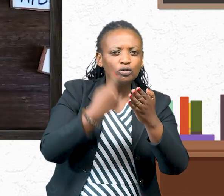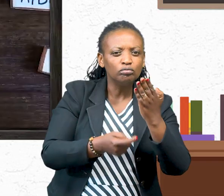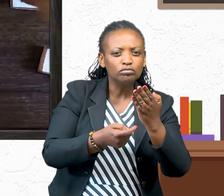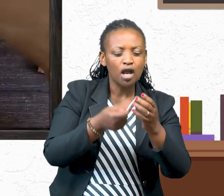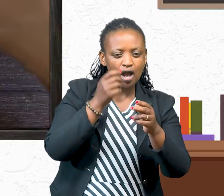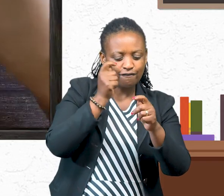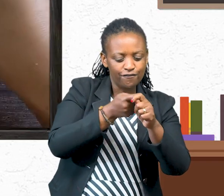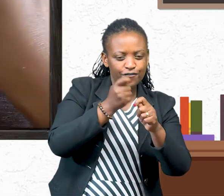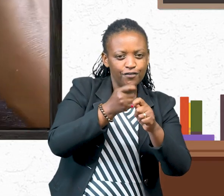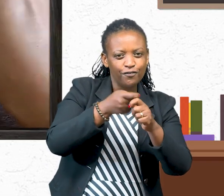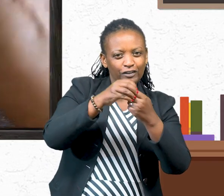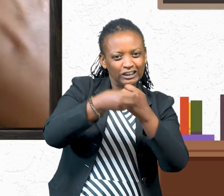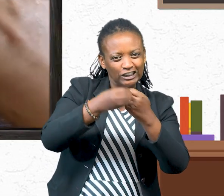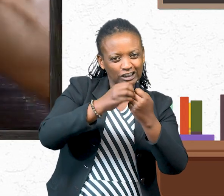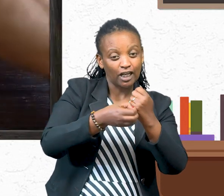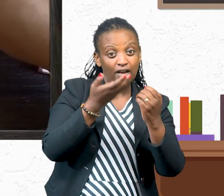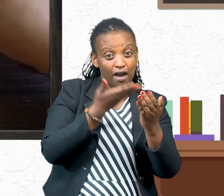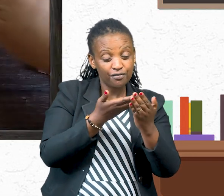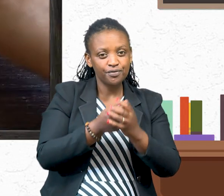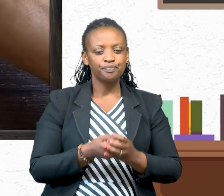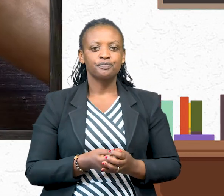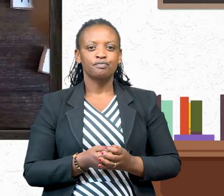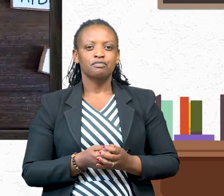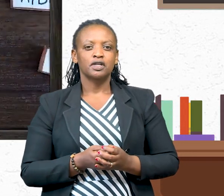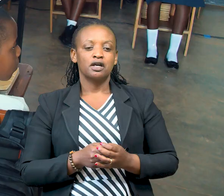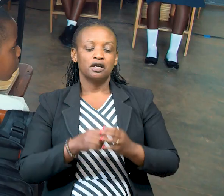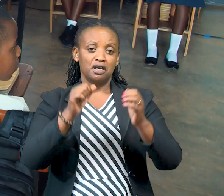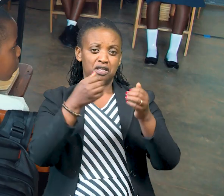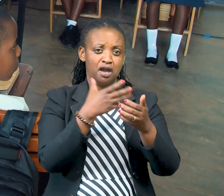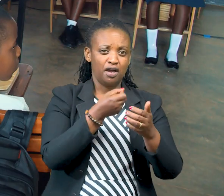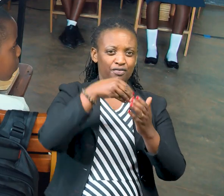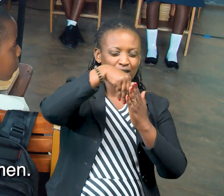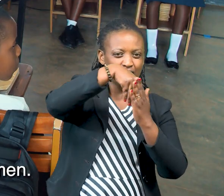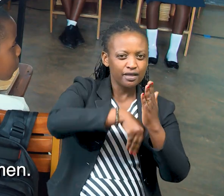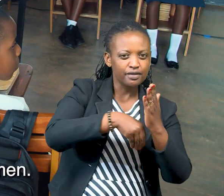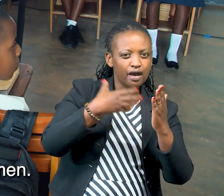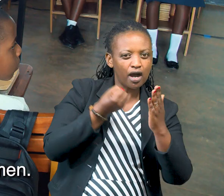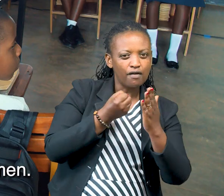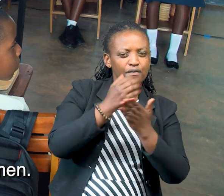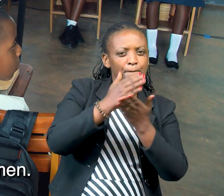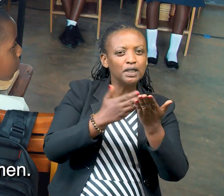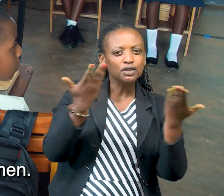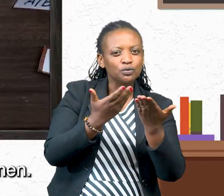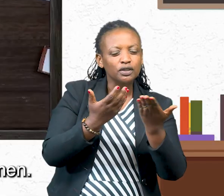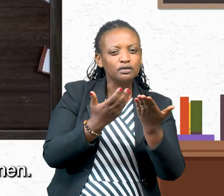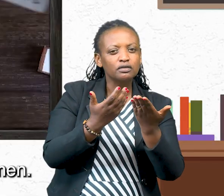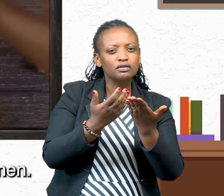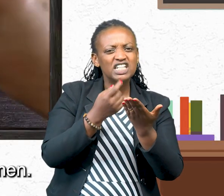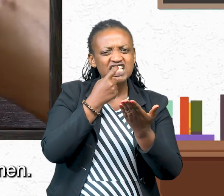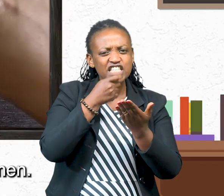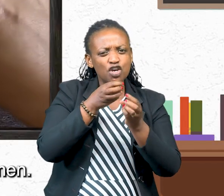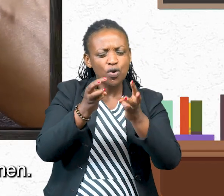is known as eggshell. So we'll just stick it to the Velcro. The inner white part is known